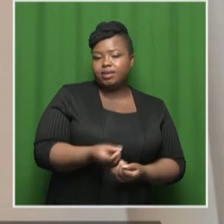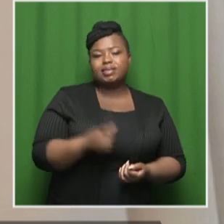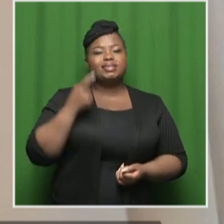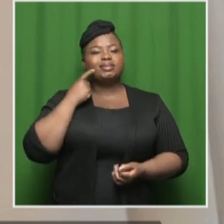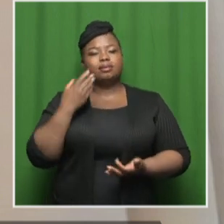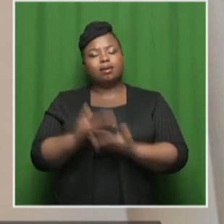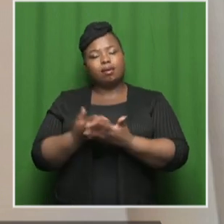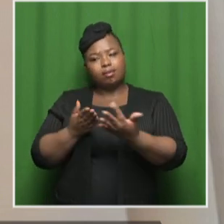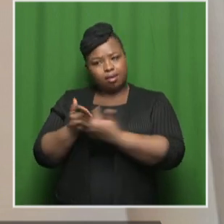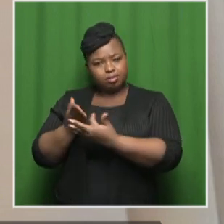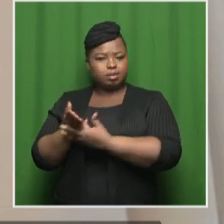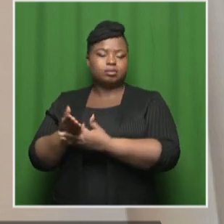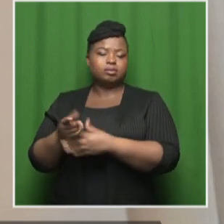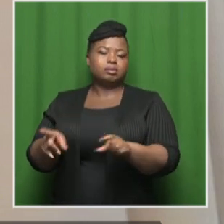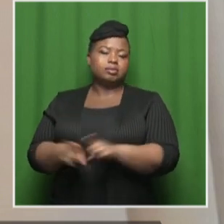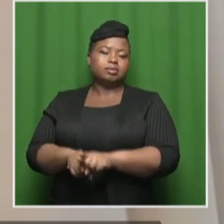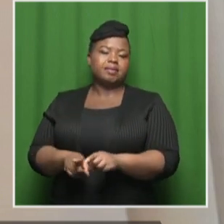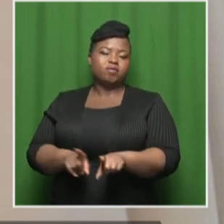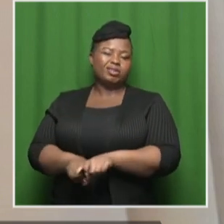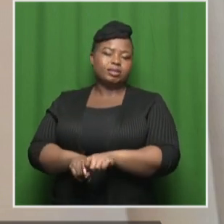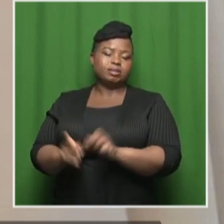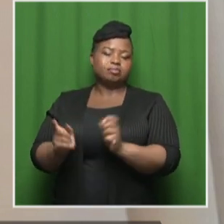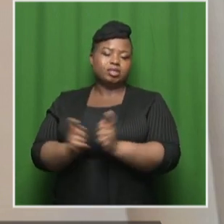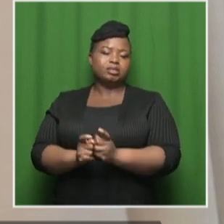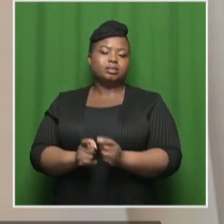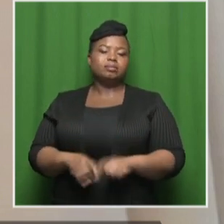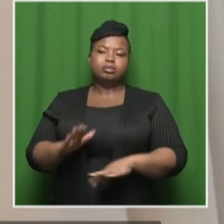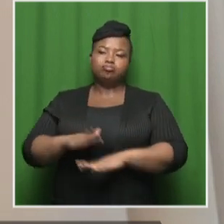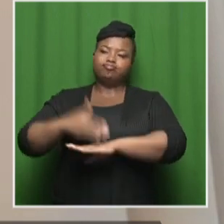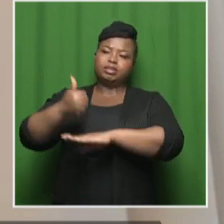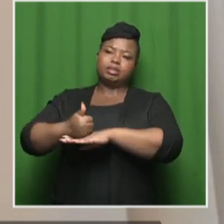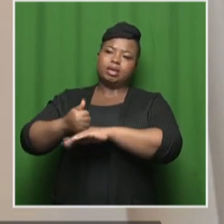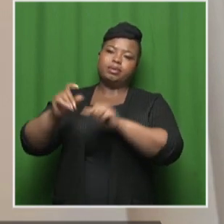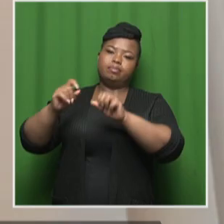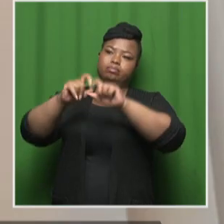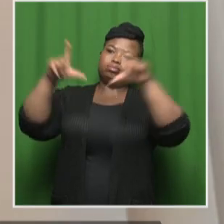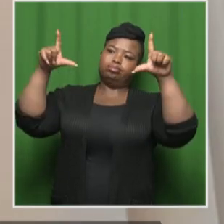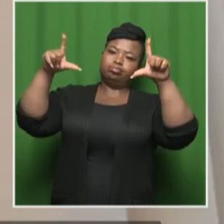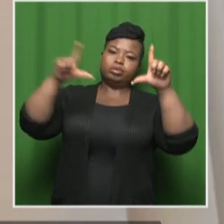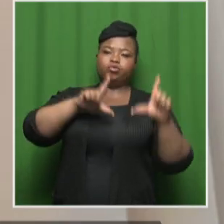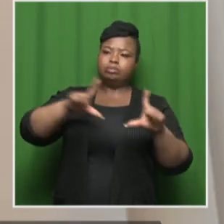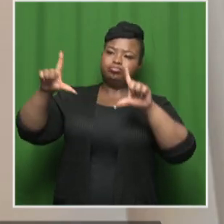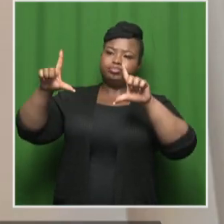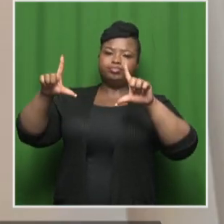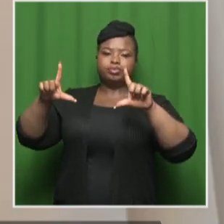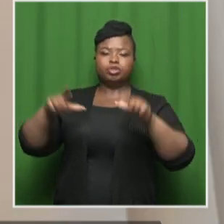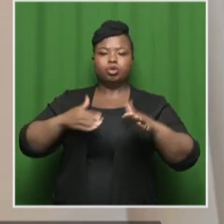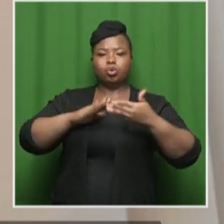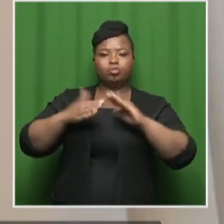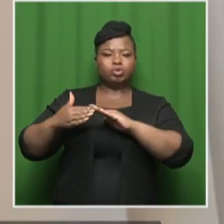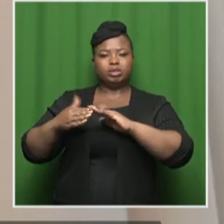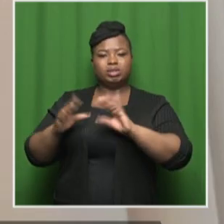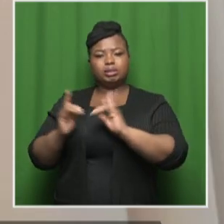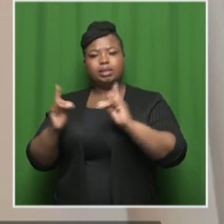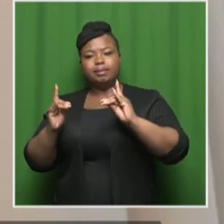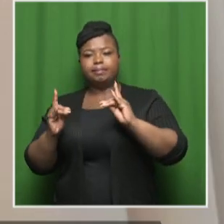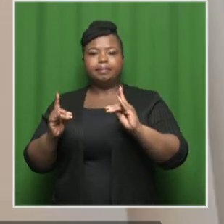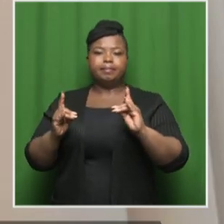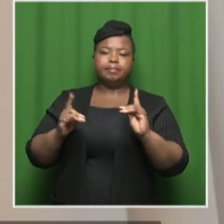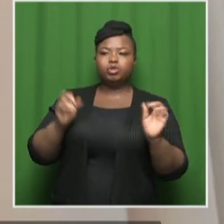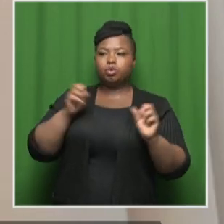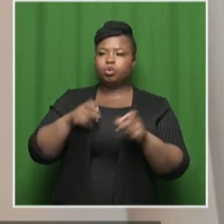and the atmosphere of a test match by setting up, as I said, fan villages, off-site